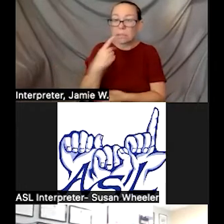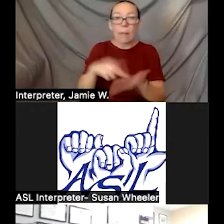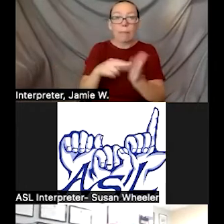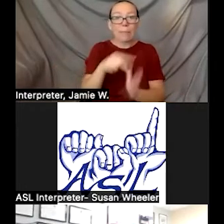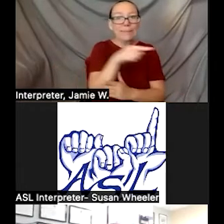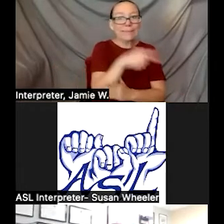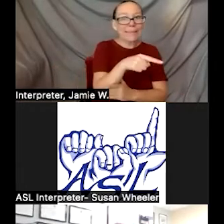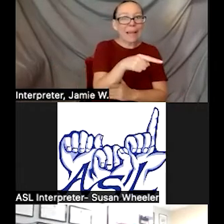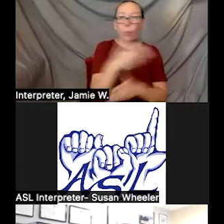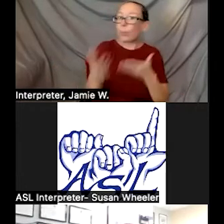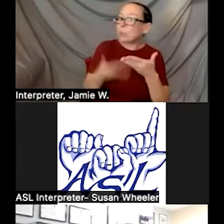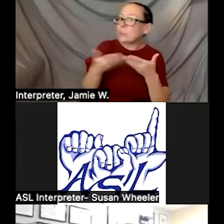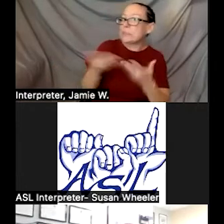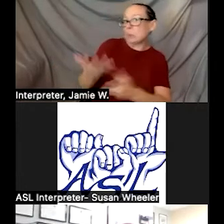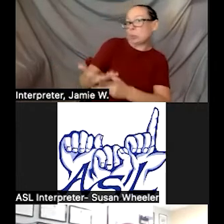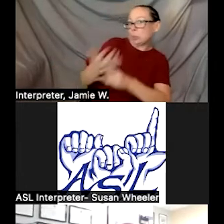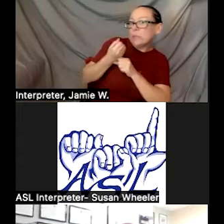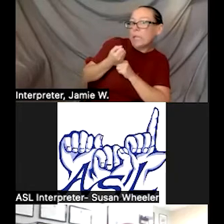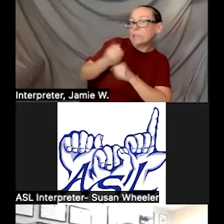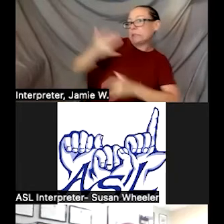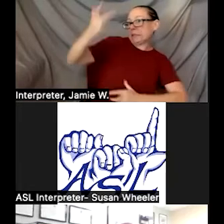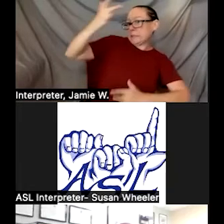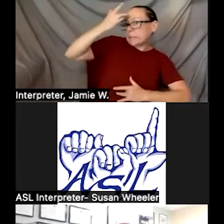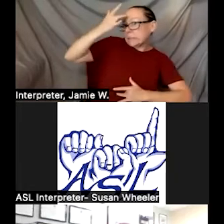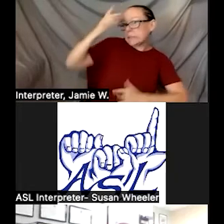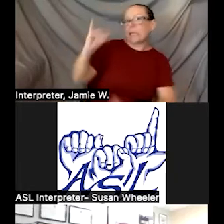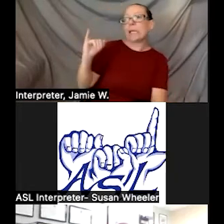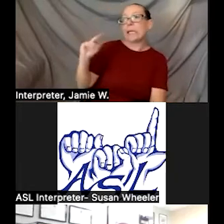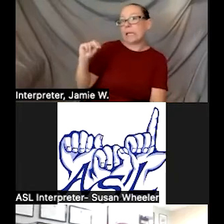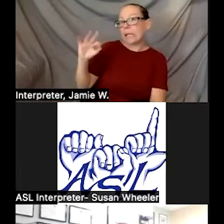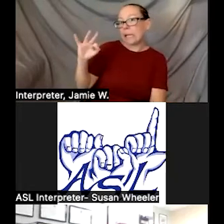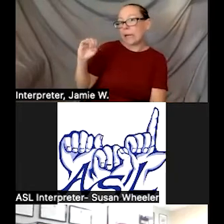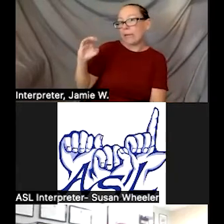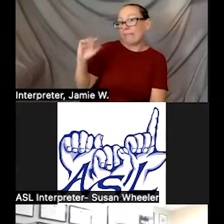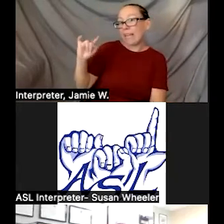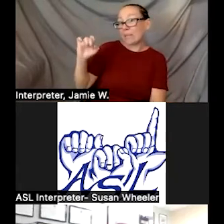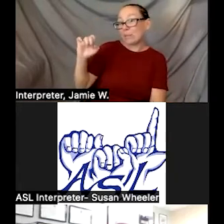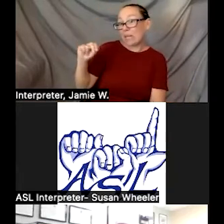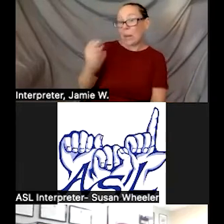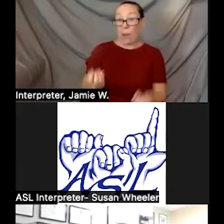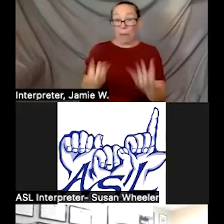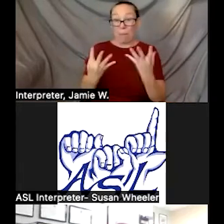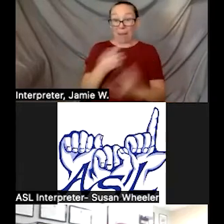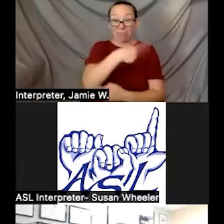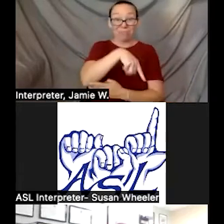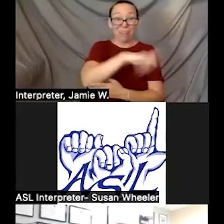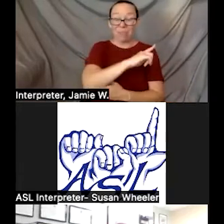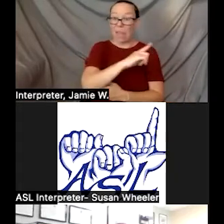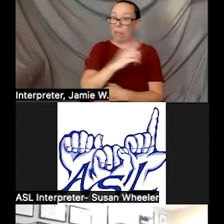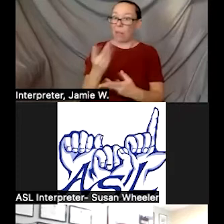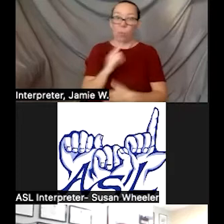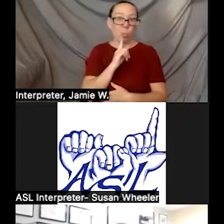infections. And a lot of these patients ended up having secondary infections and very